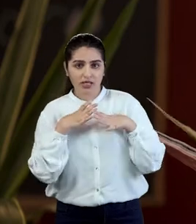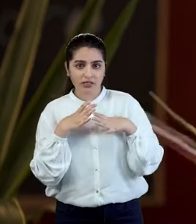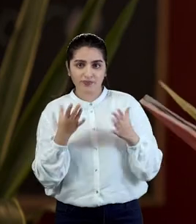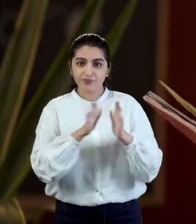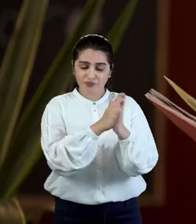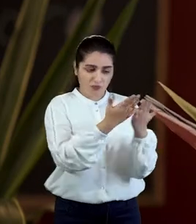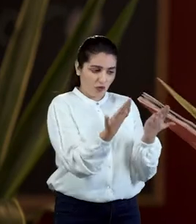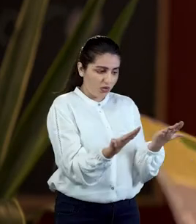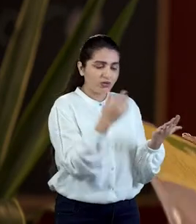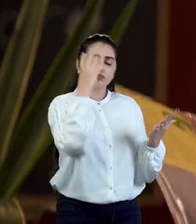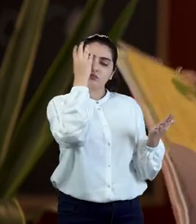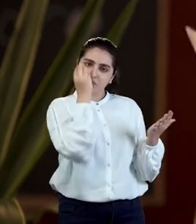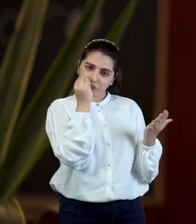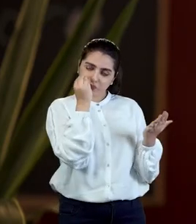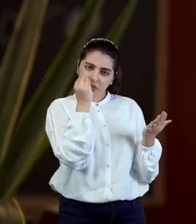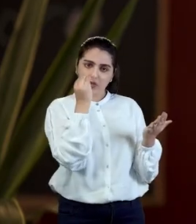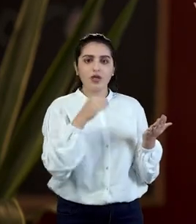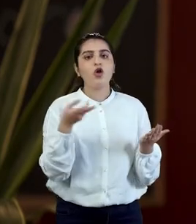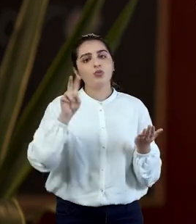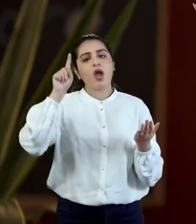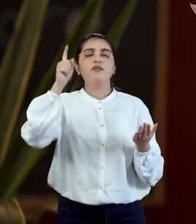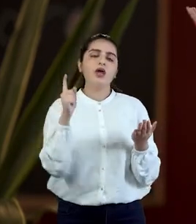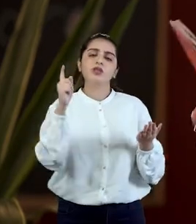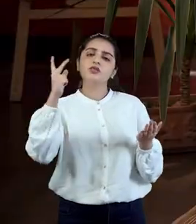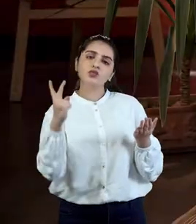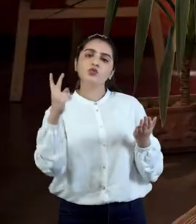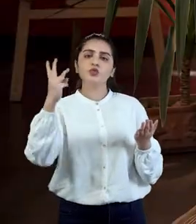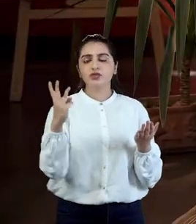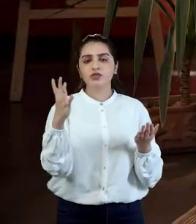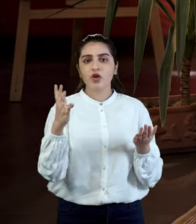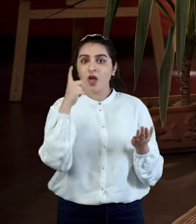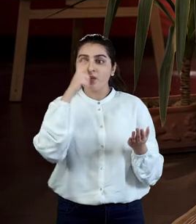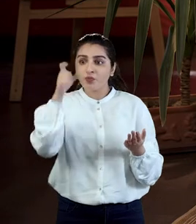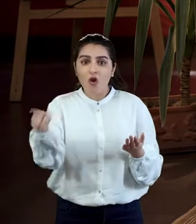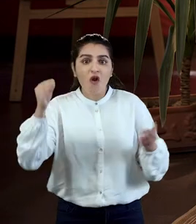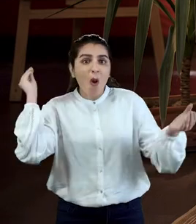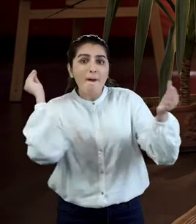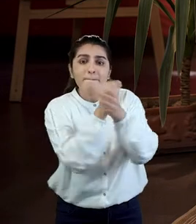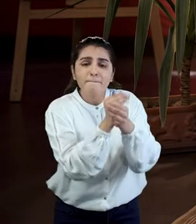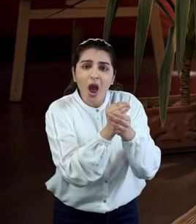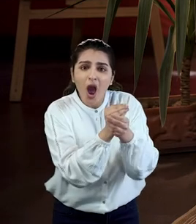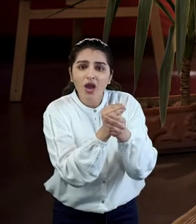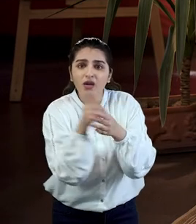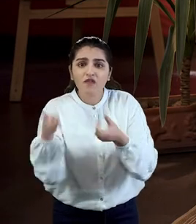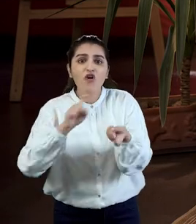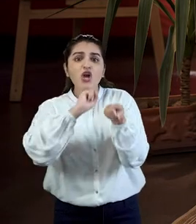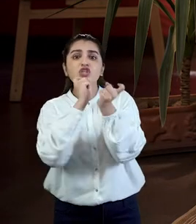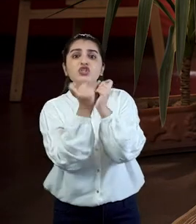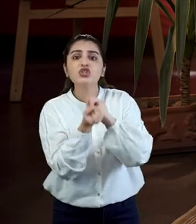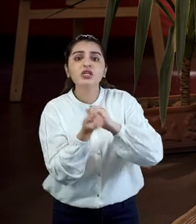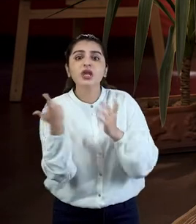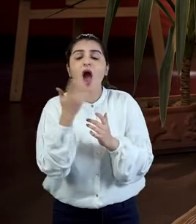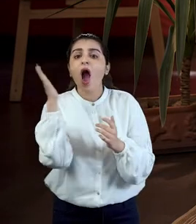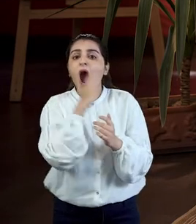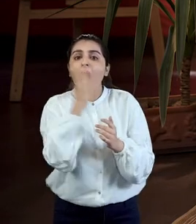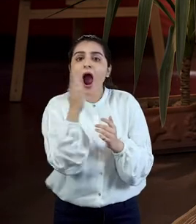book, closed his eyes, and began to count. Princess Eliza ran to the meadow. She changed herself into a